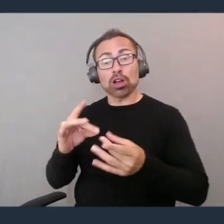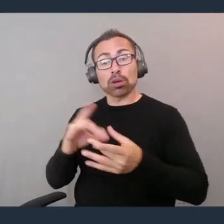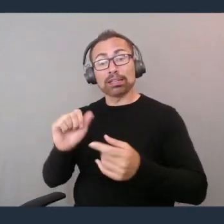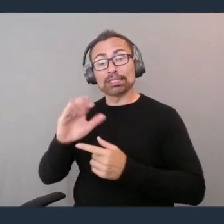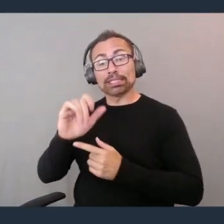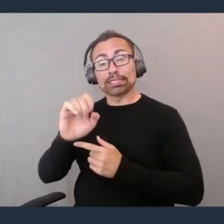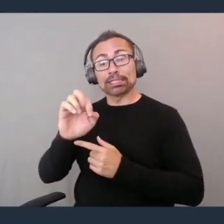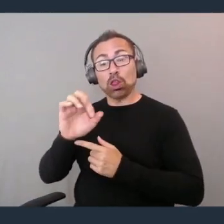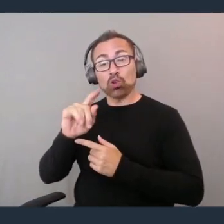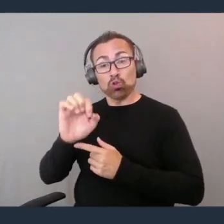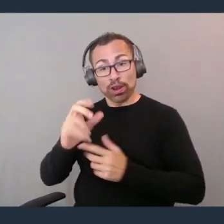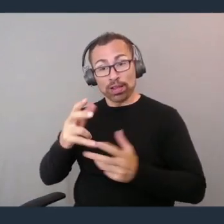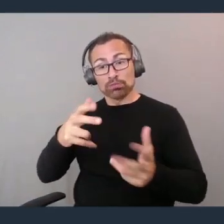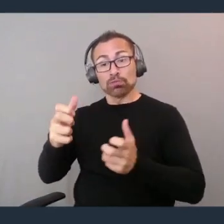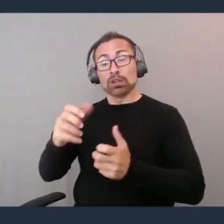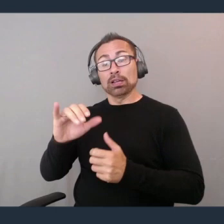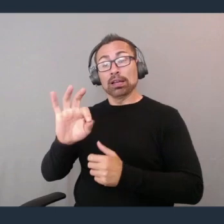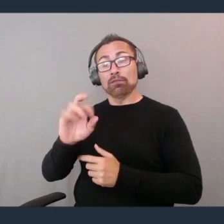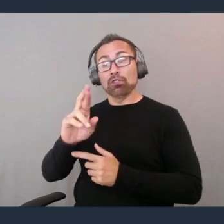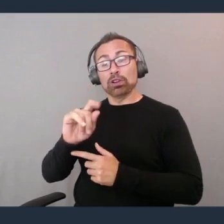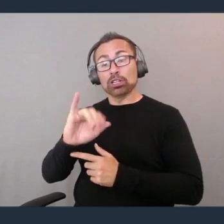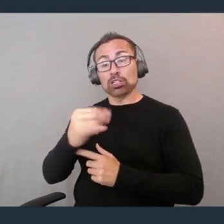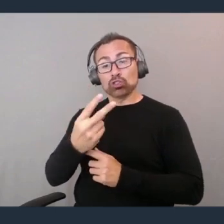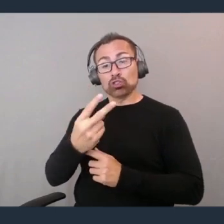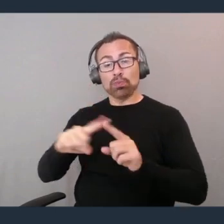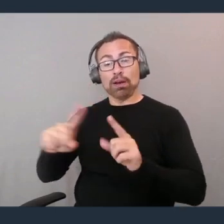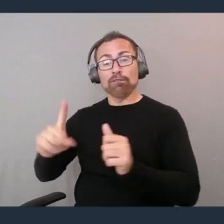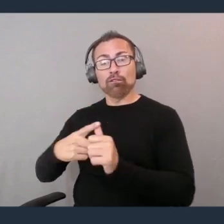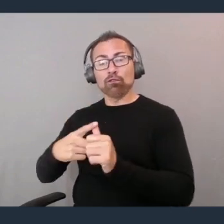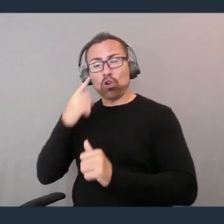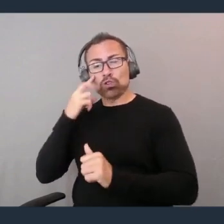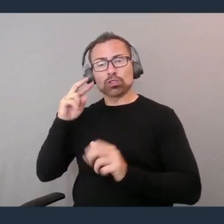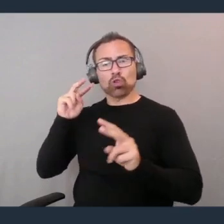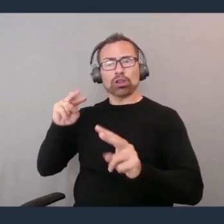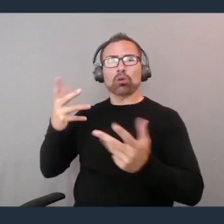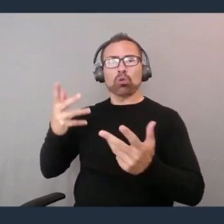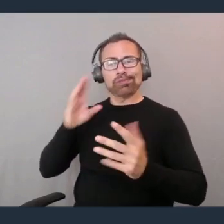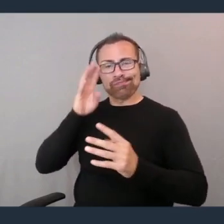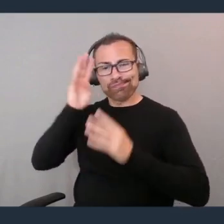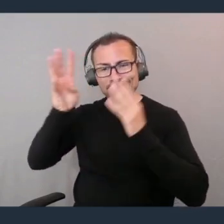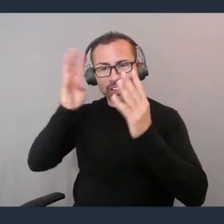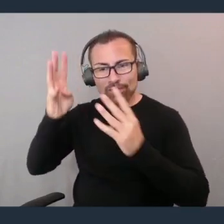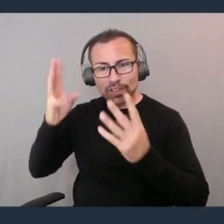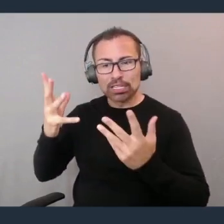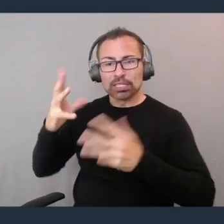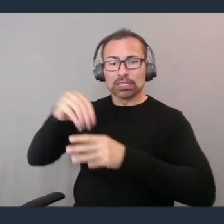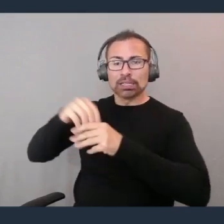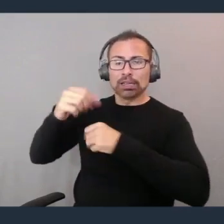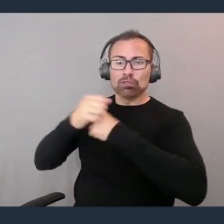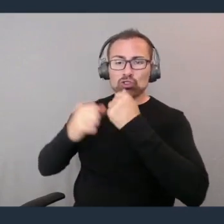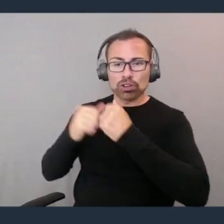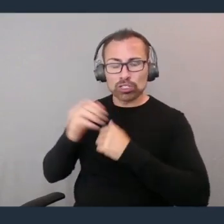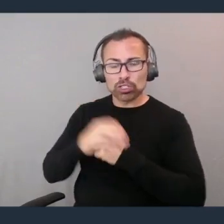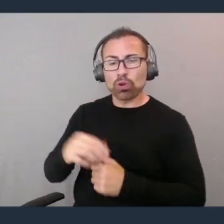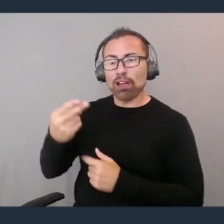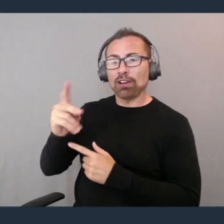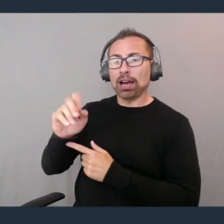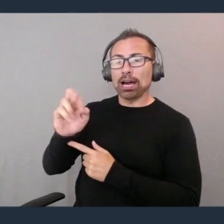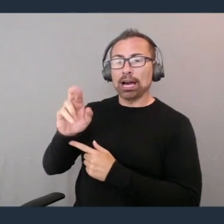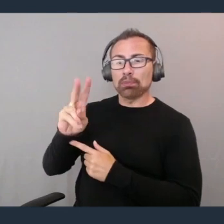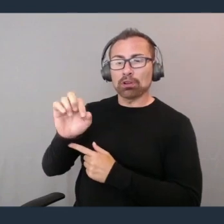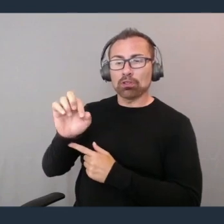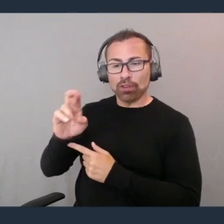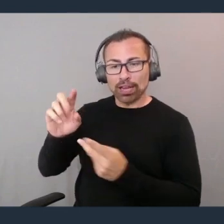of the innovation and infrastructure that AWS has had. We had our hypervisor, Graviton instances, and also other machine learning